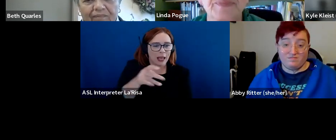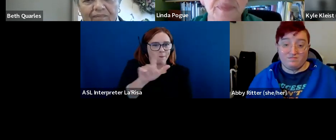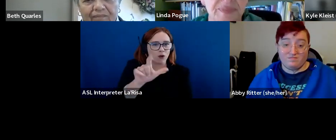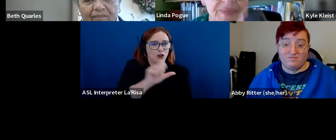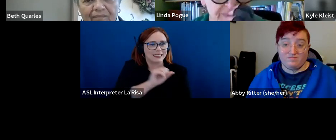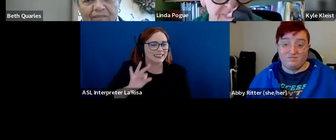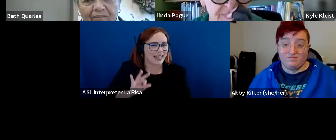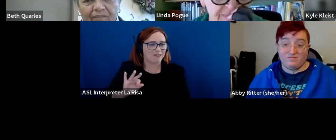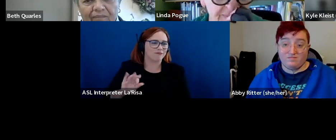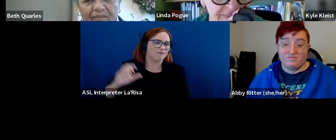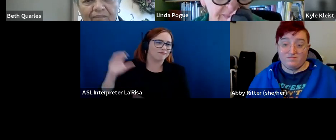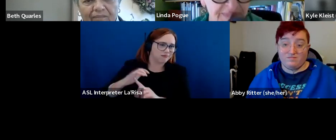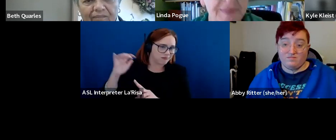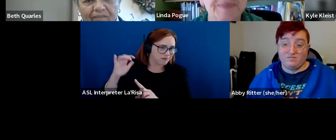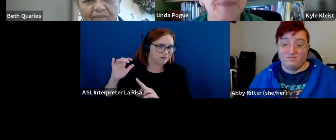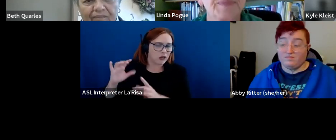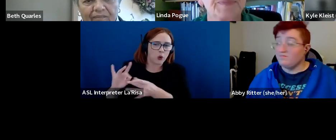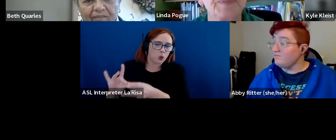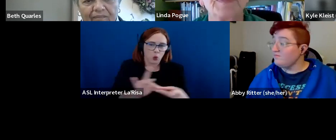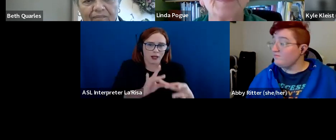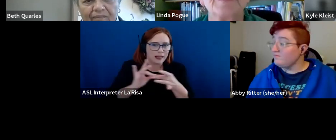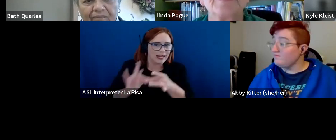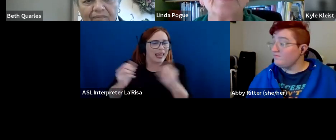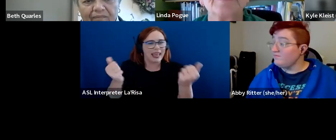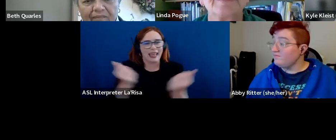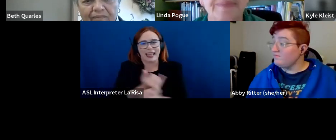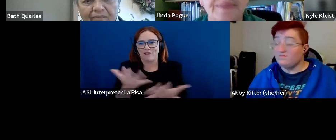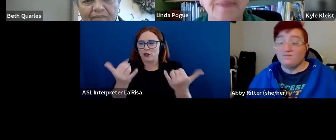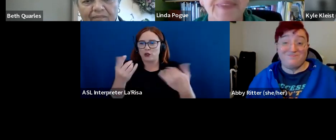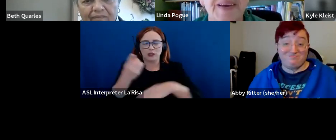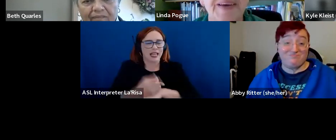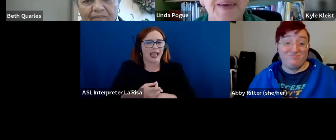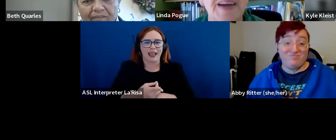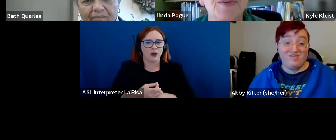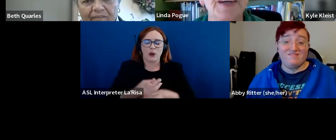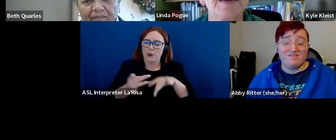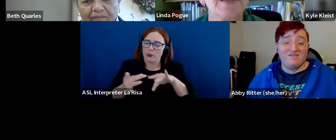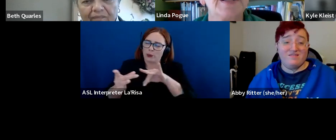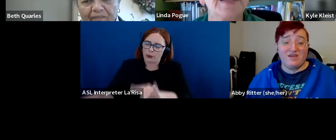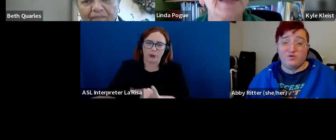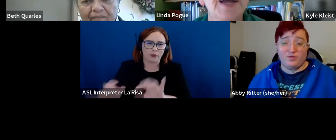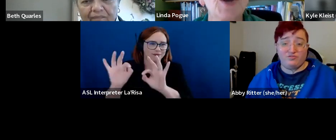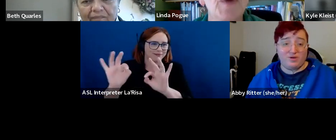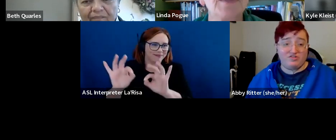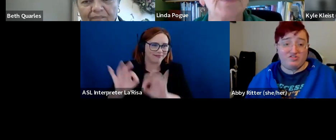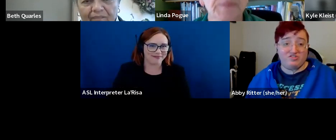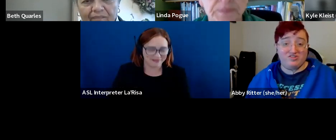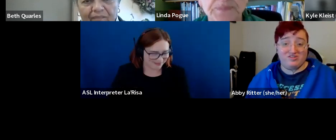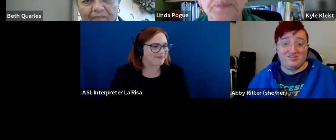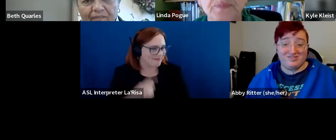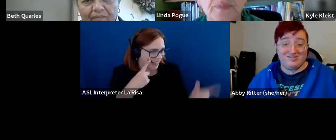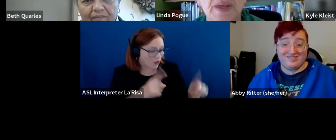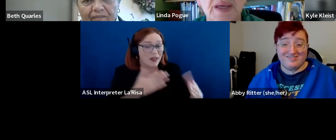been wonderful at coordinating everything today. Couldn't have gone better. Yeah, I'd agree. Yes. Thank you Thank both you, so Beth.